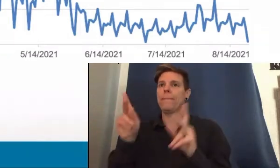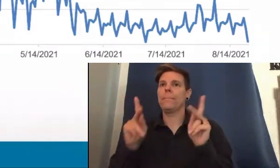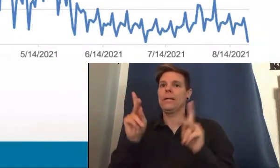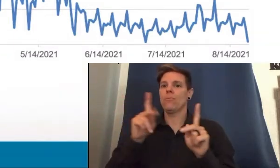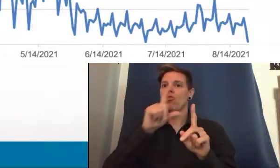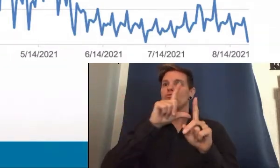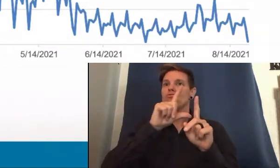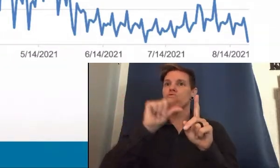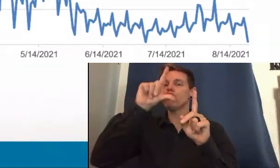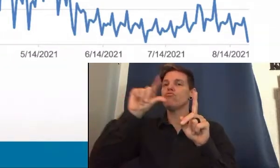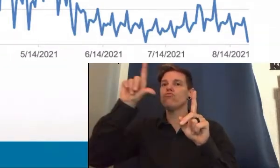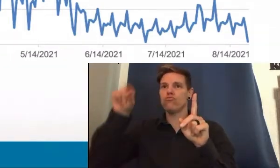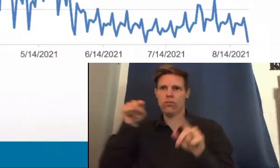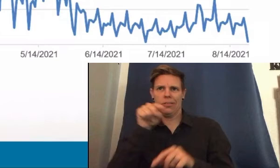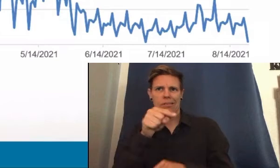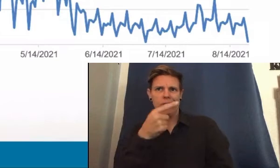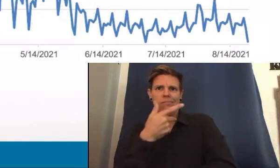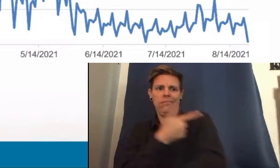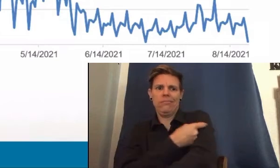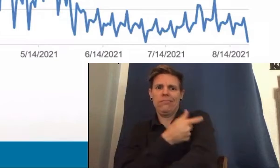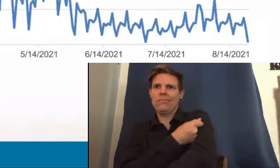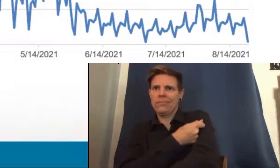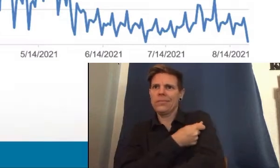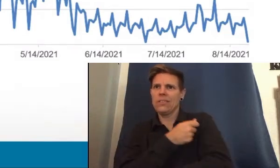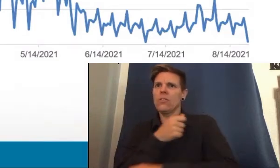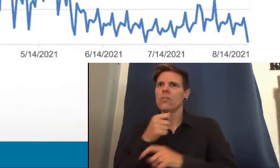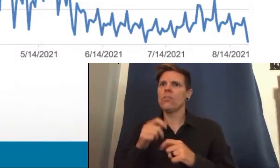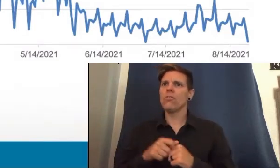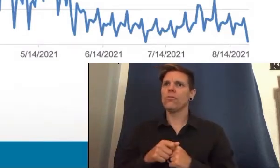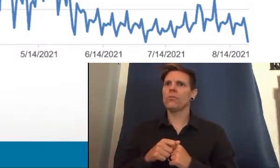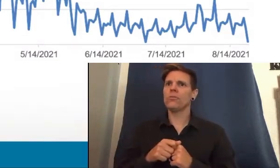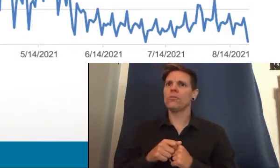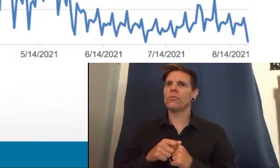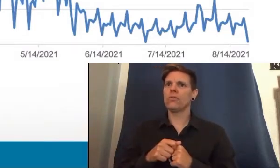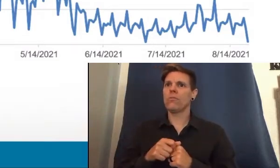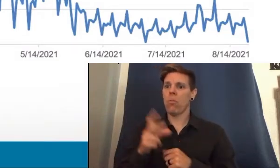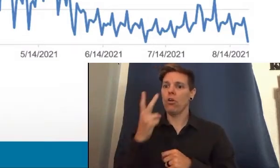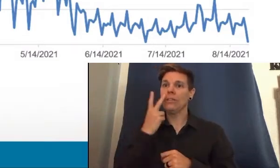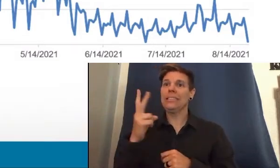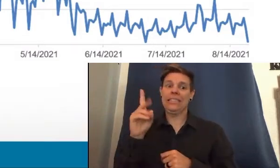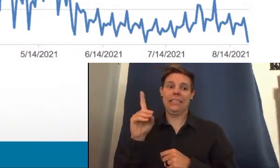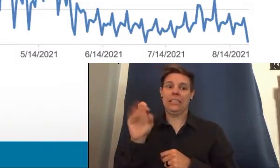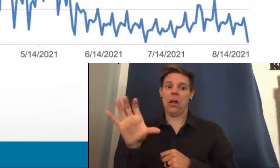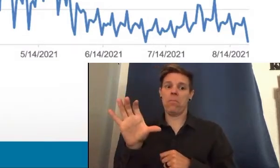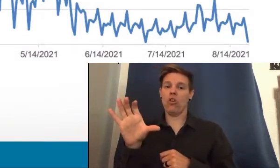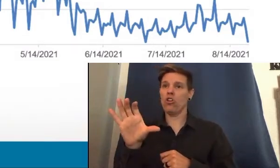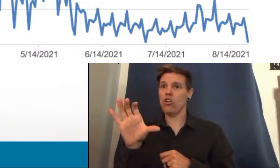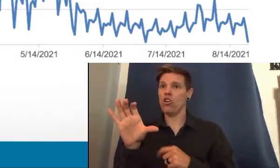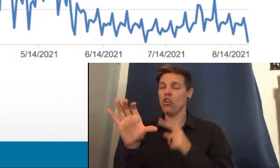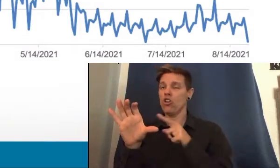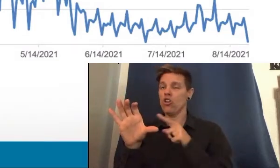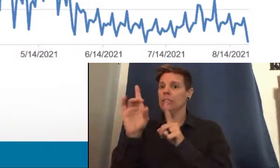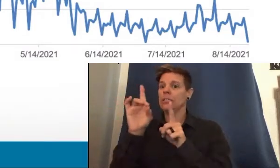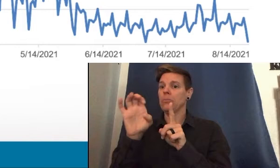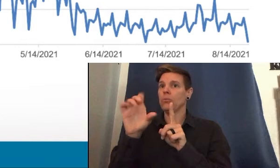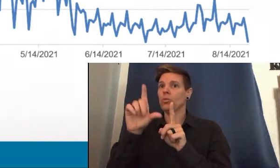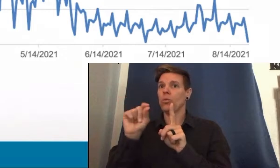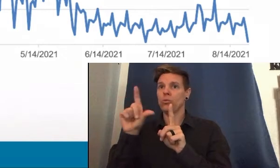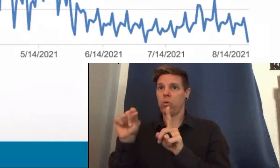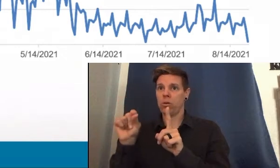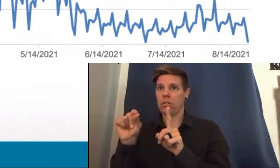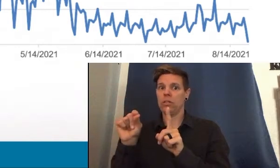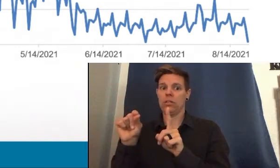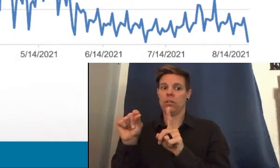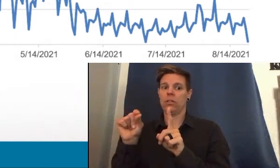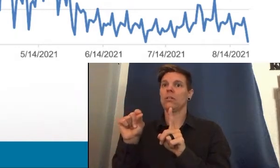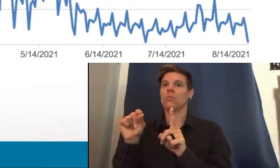we can trace it from when it first started in December of 2020. And you see these spikes and it's